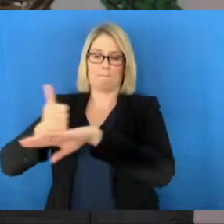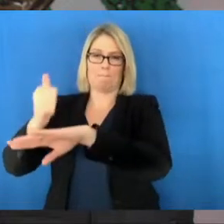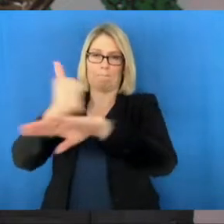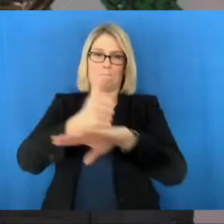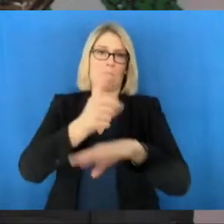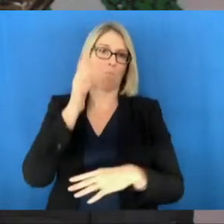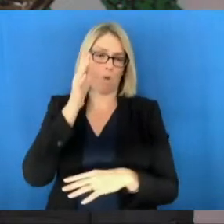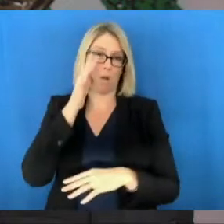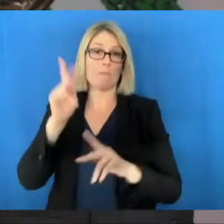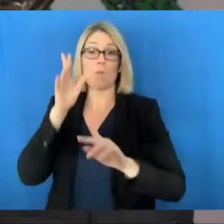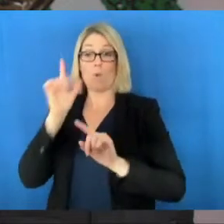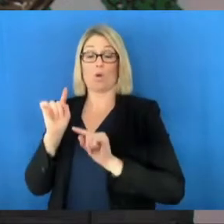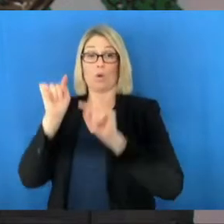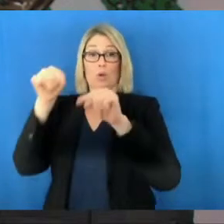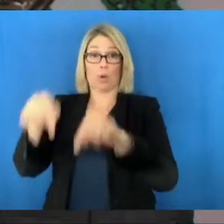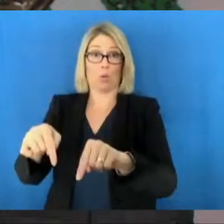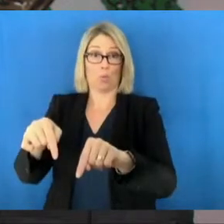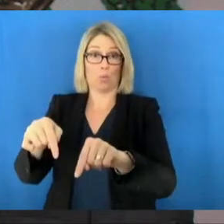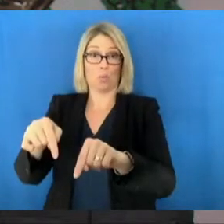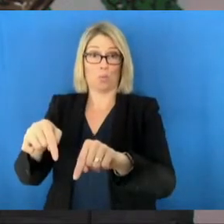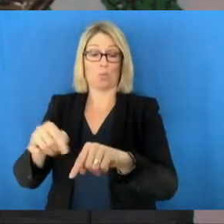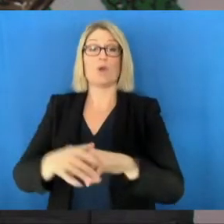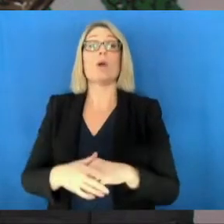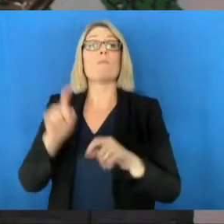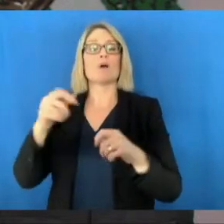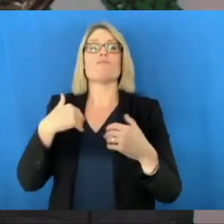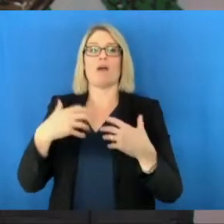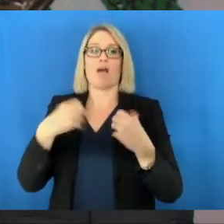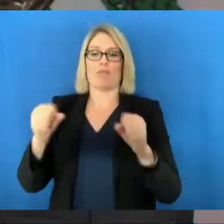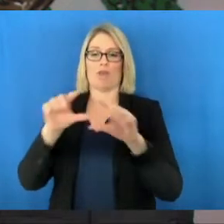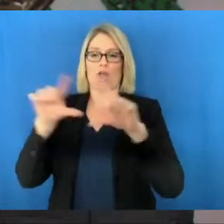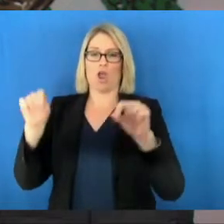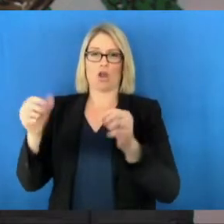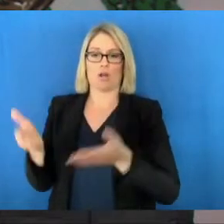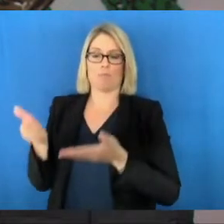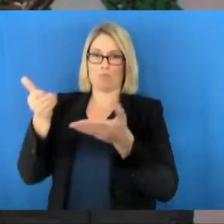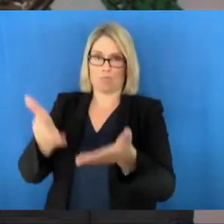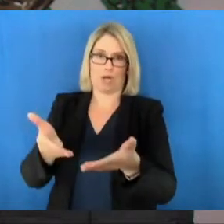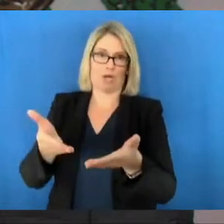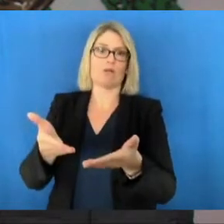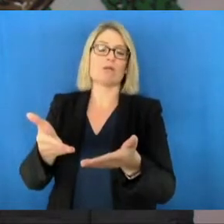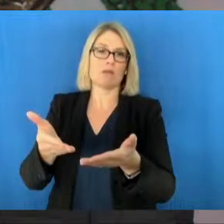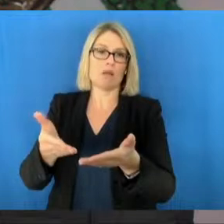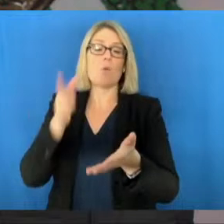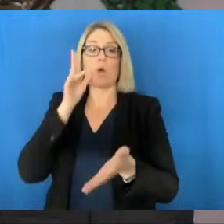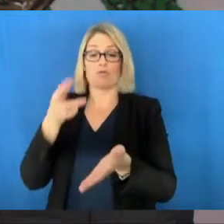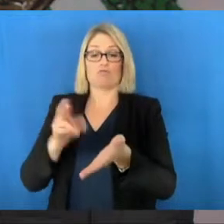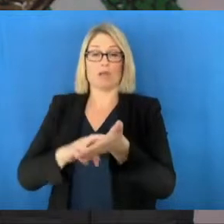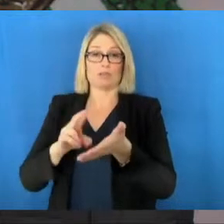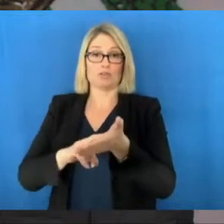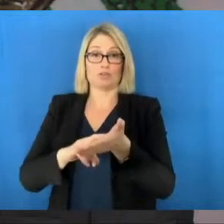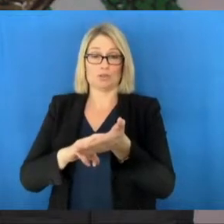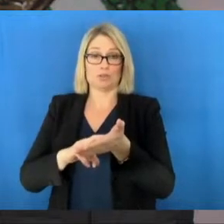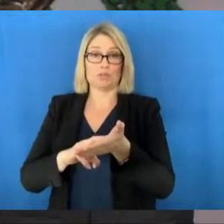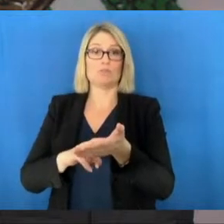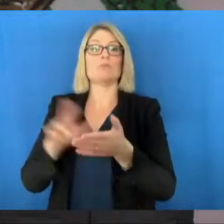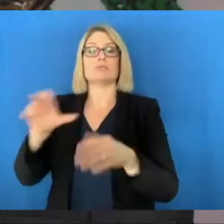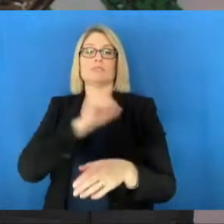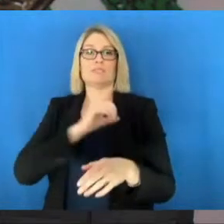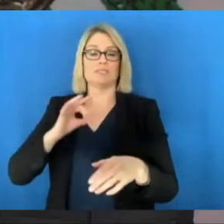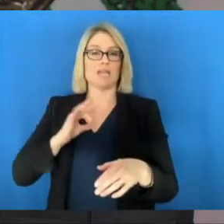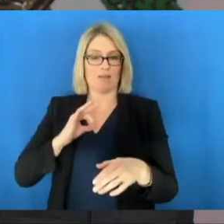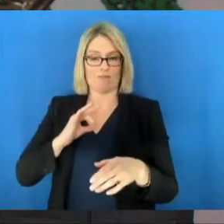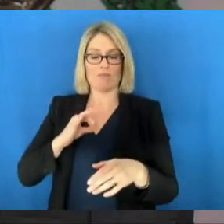will come to the clinic. They do need to have their health card with them, and they'll be registered by our clerical staff. They'll